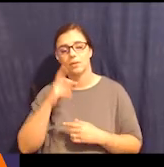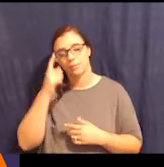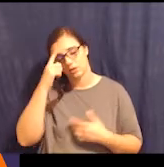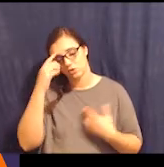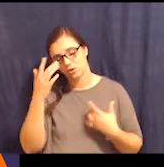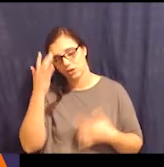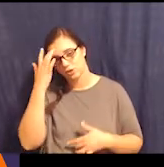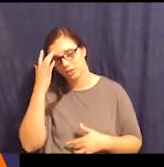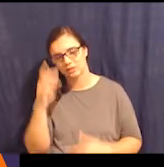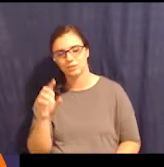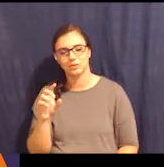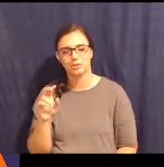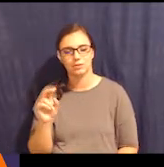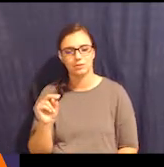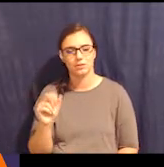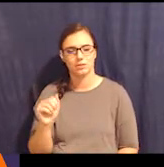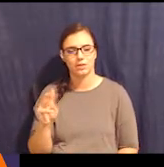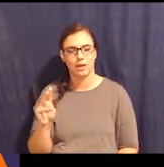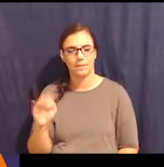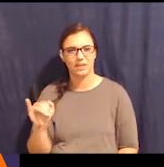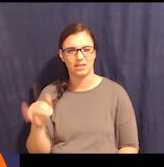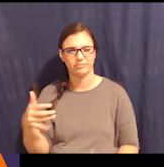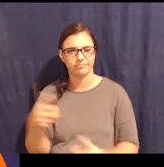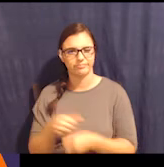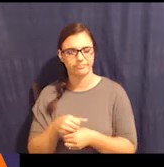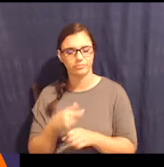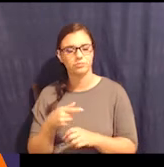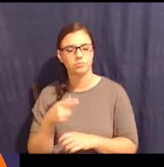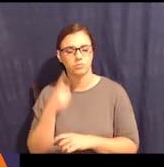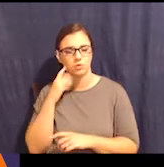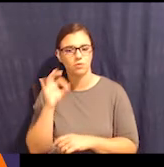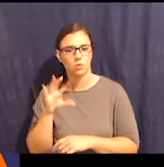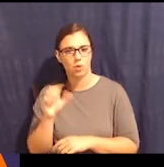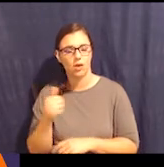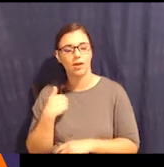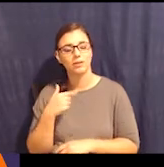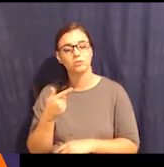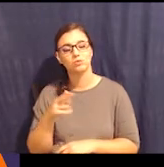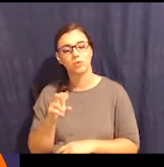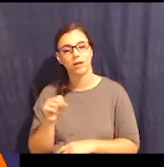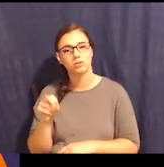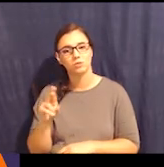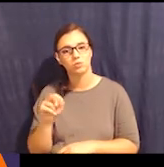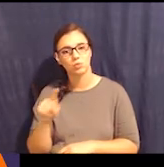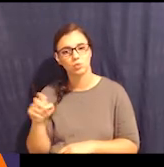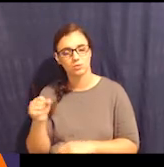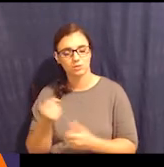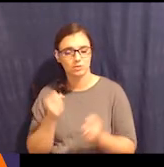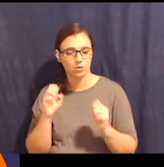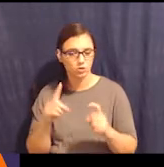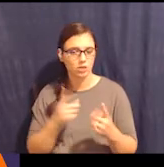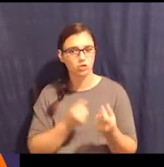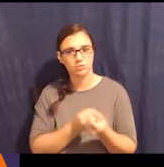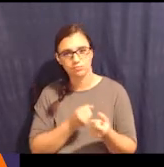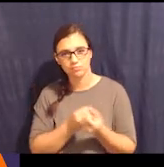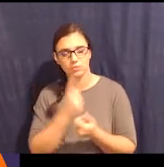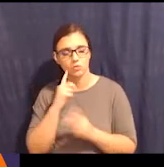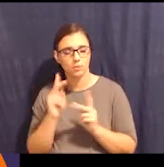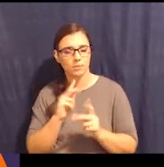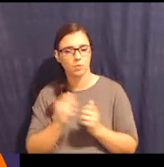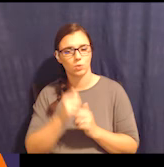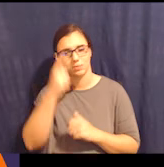offers grassroots activism, education, and support for individuals with mental illness, their families, and their